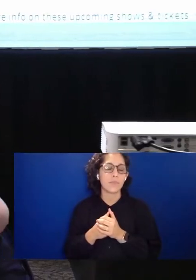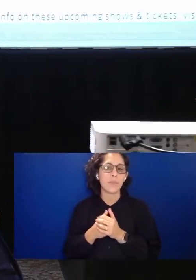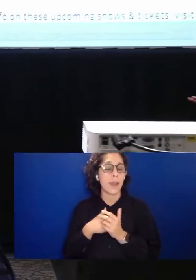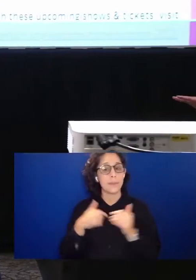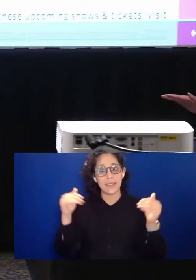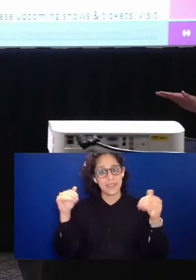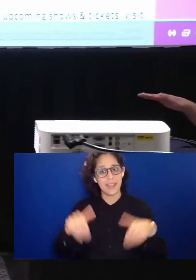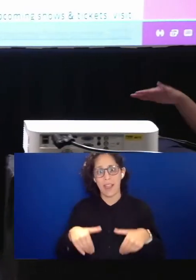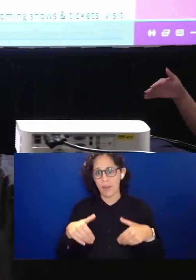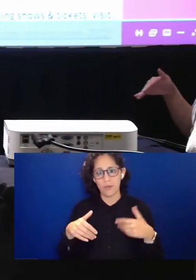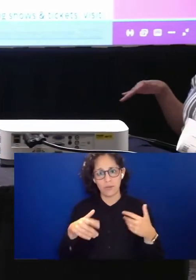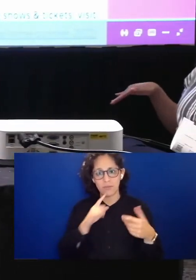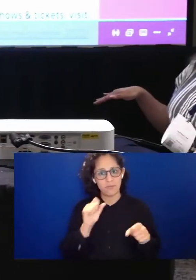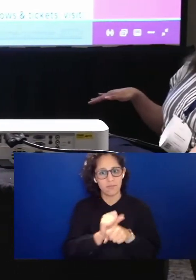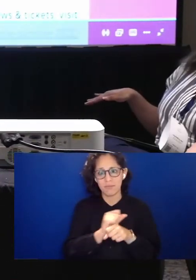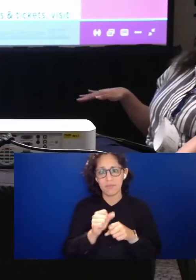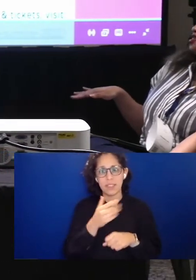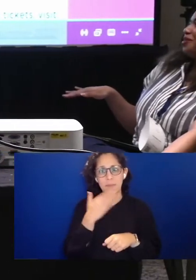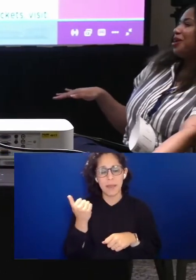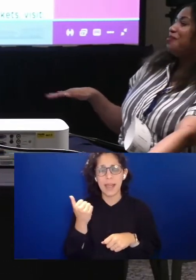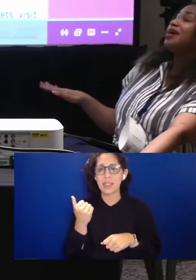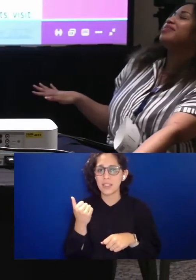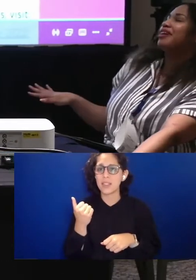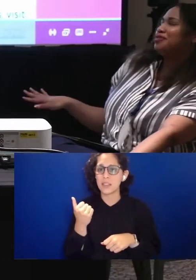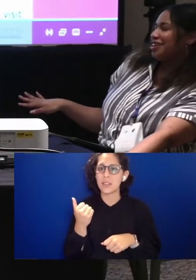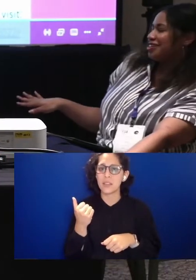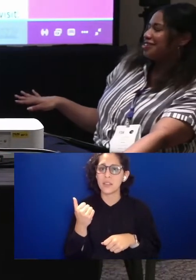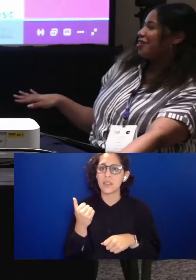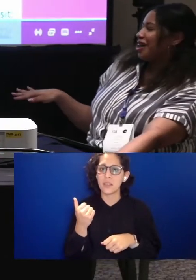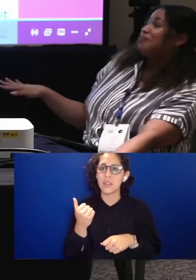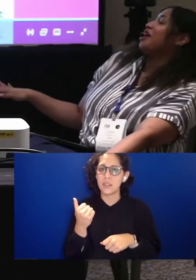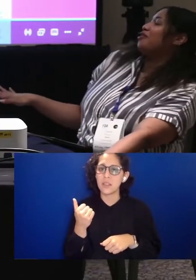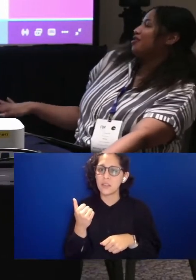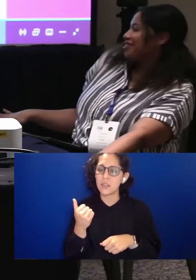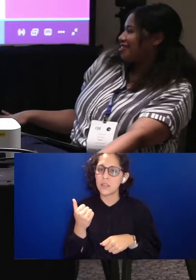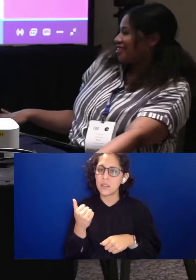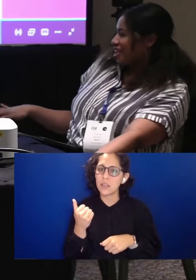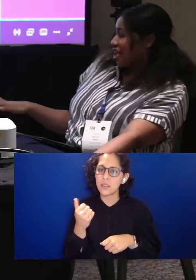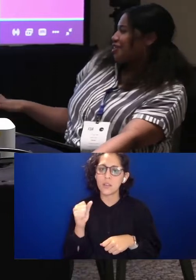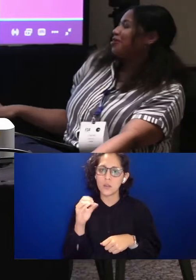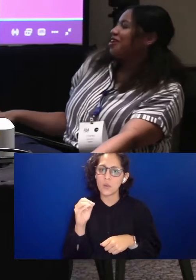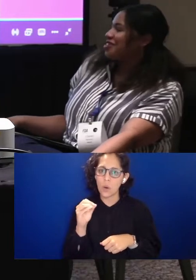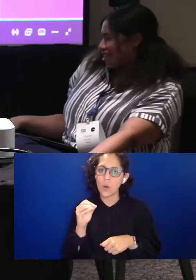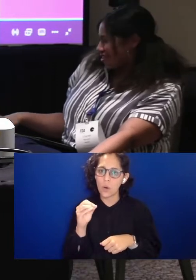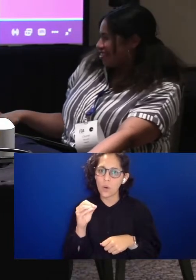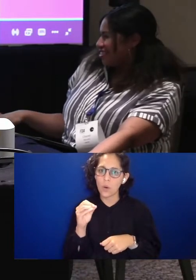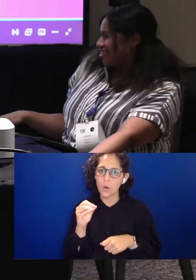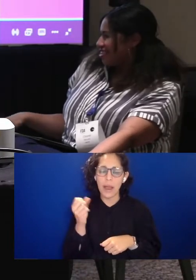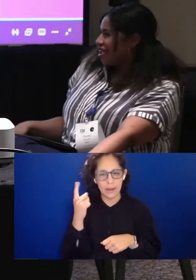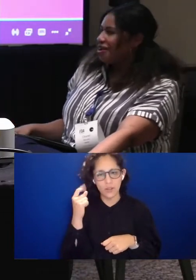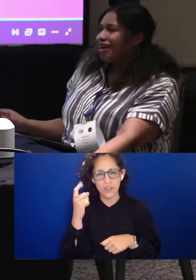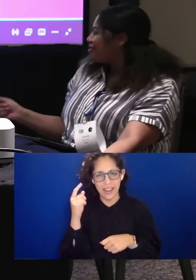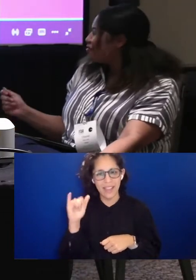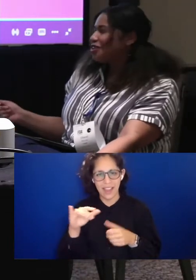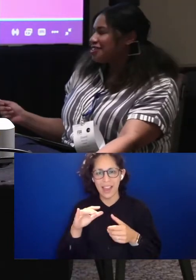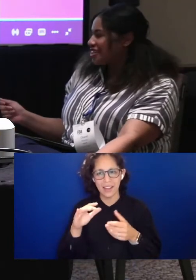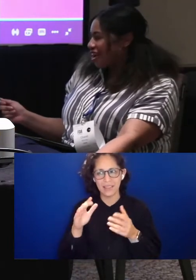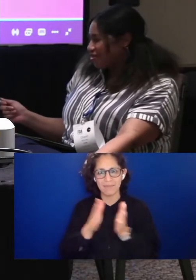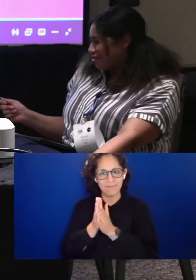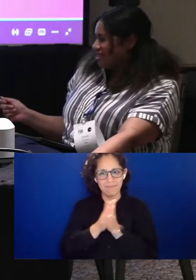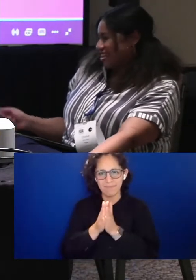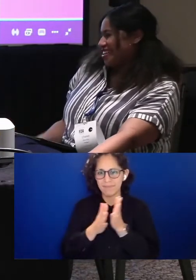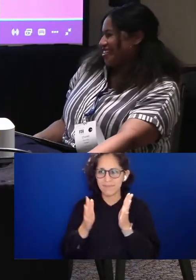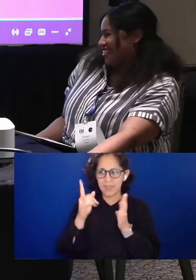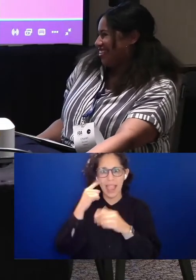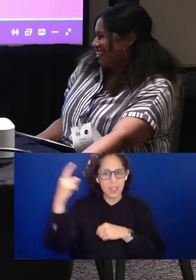of the Tempest. It's like my mom's favorite Shakespeare. I'm named after it, so I'm down for this exploration. Like, first